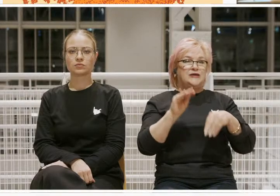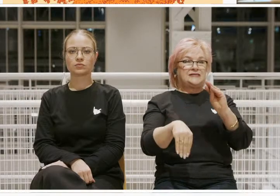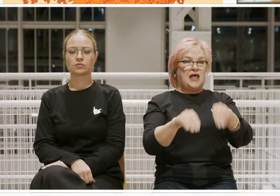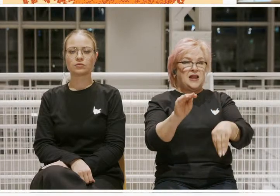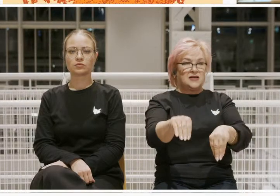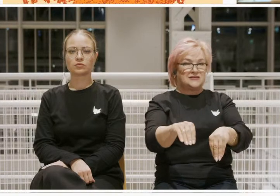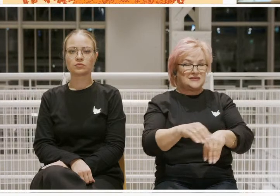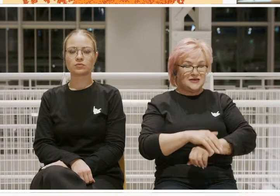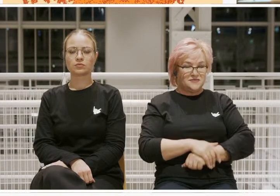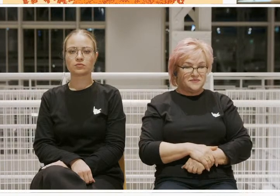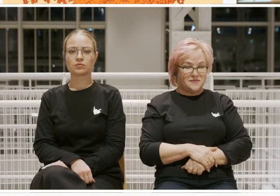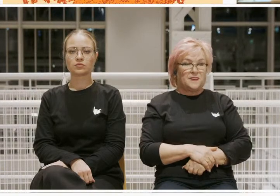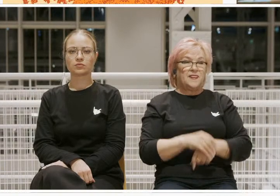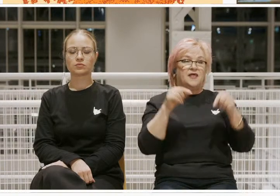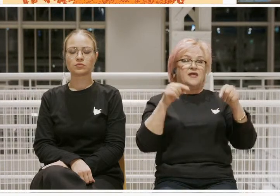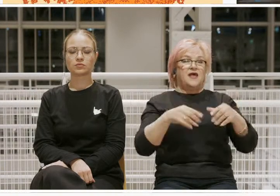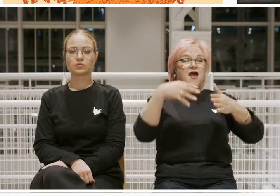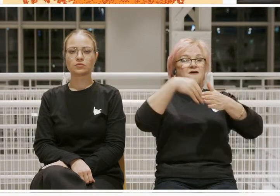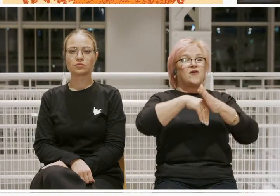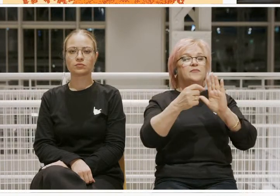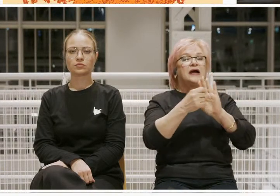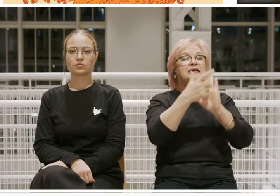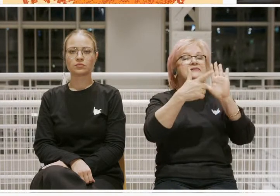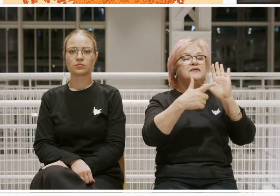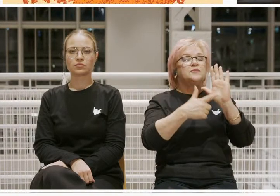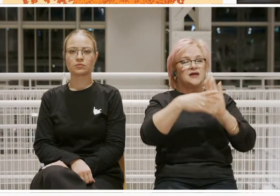the 17th Istanbul Biennial.